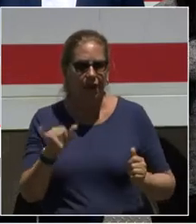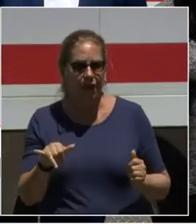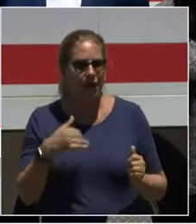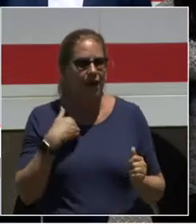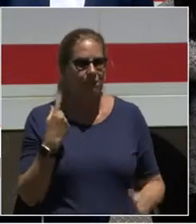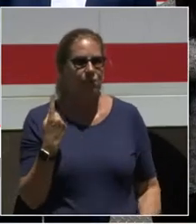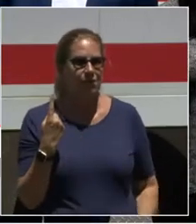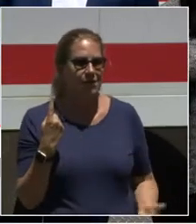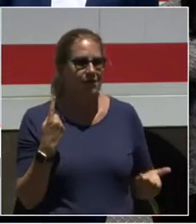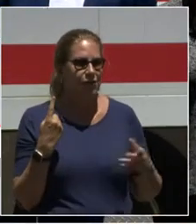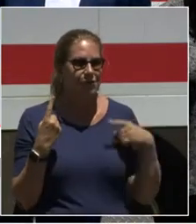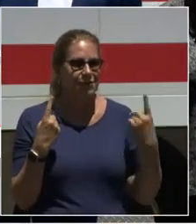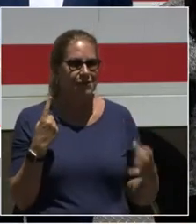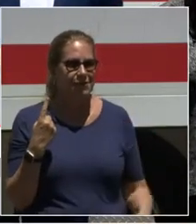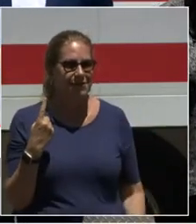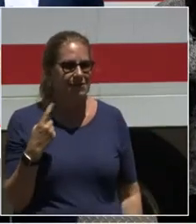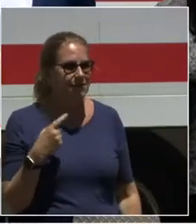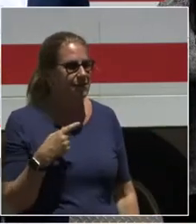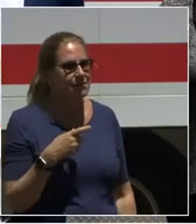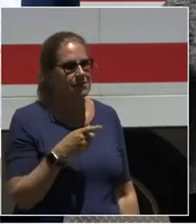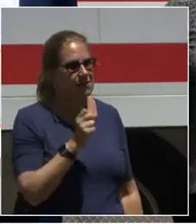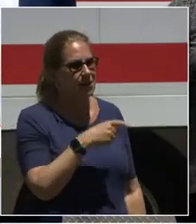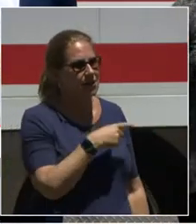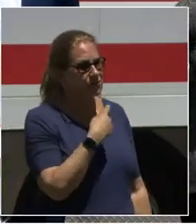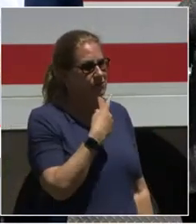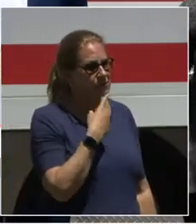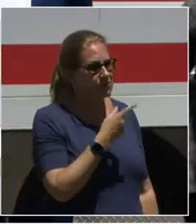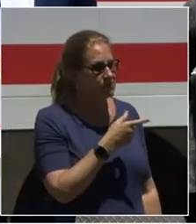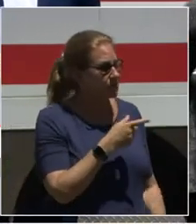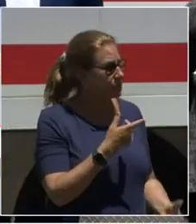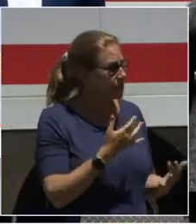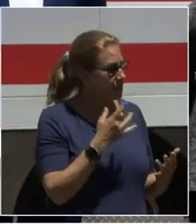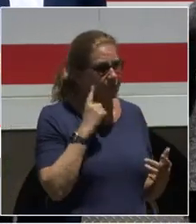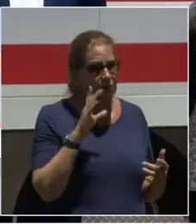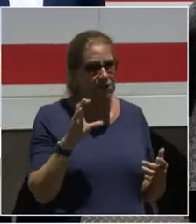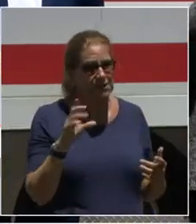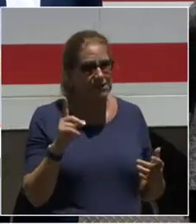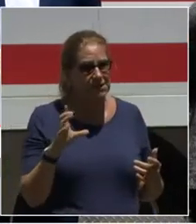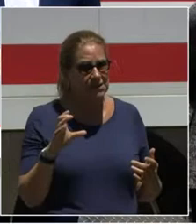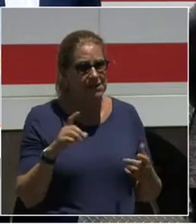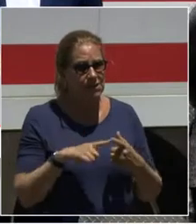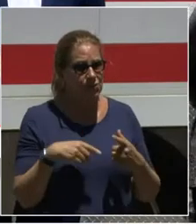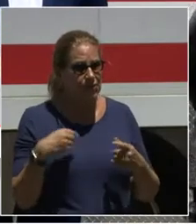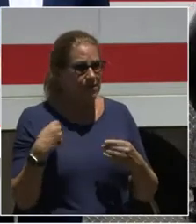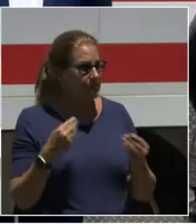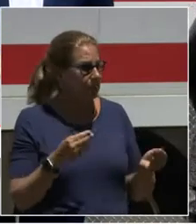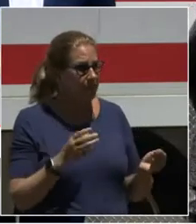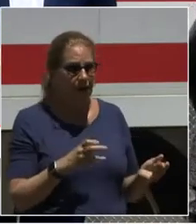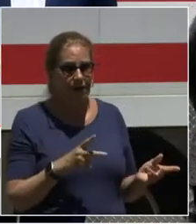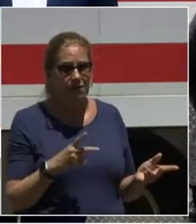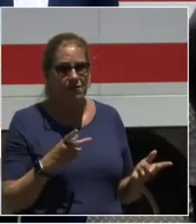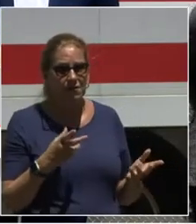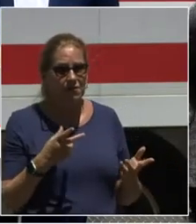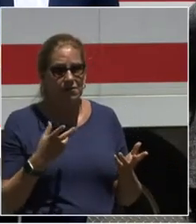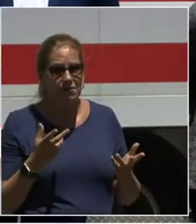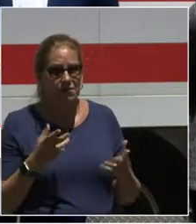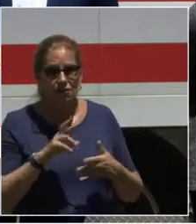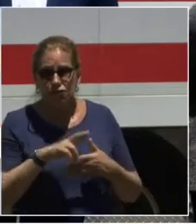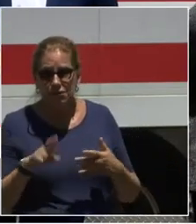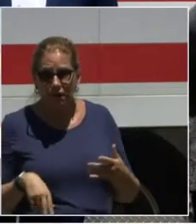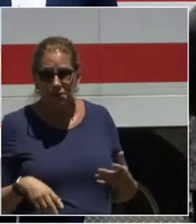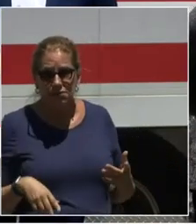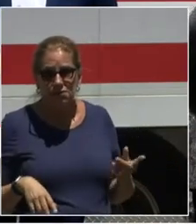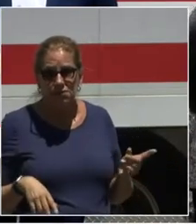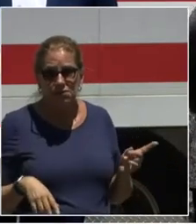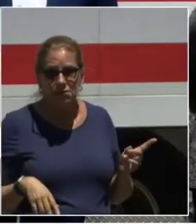just confirm you're not waiting for CDC to return test results? You can confirm that this is a definitive case of monkeypox in D.C.?